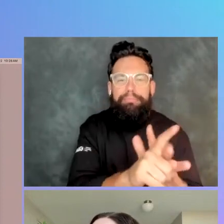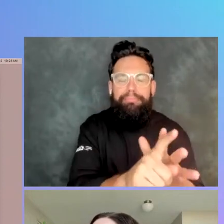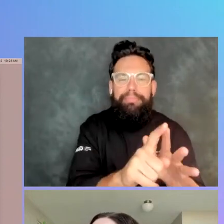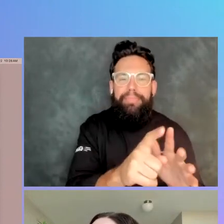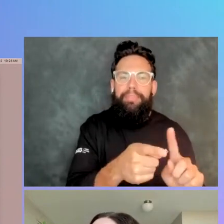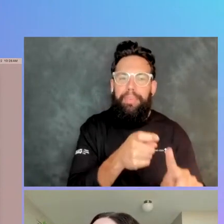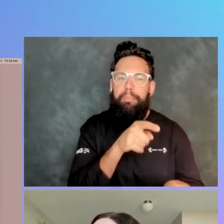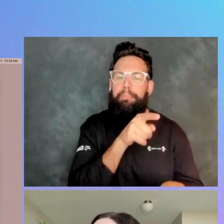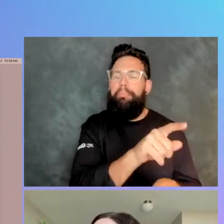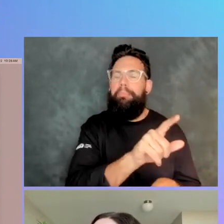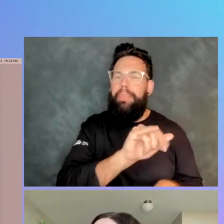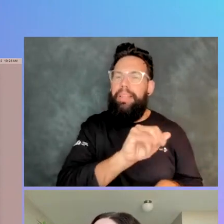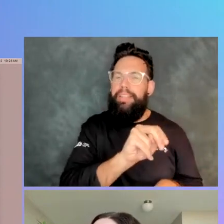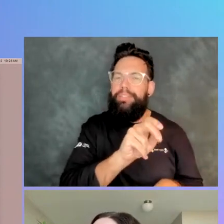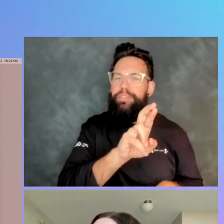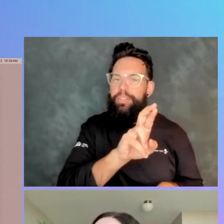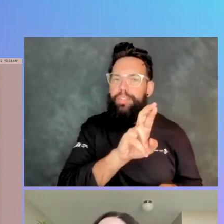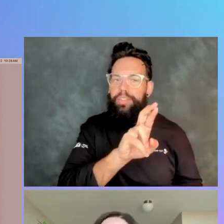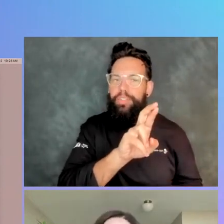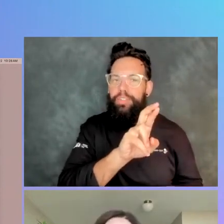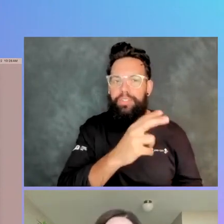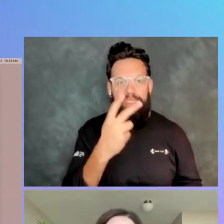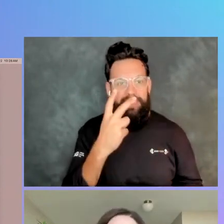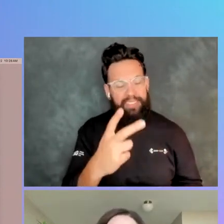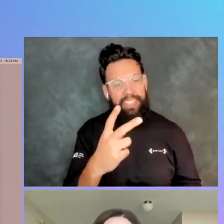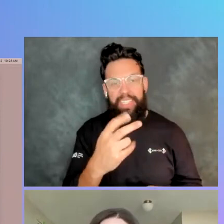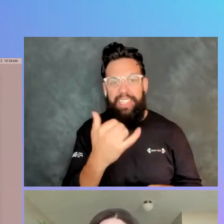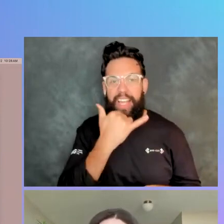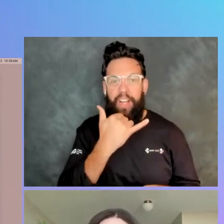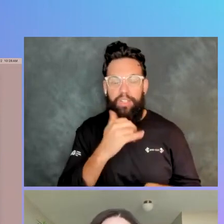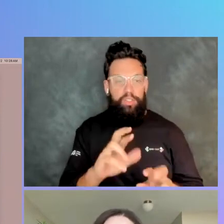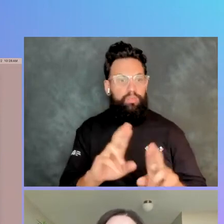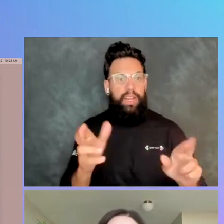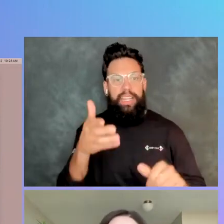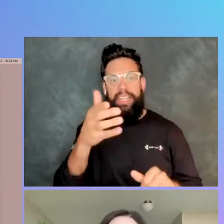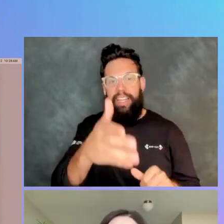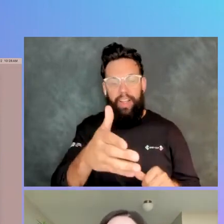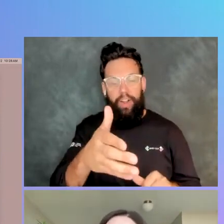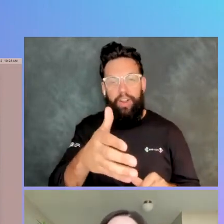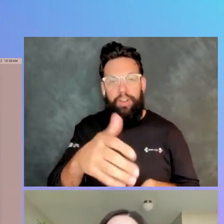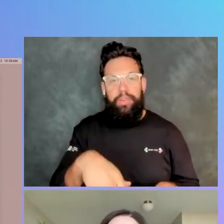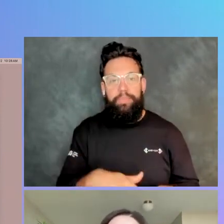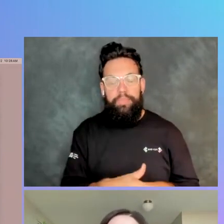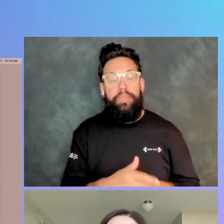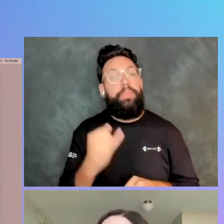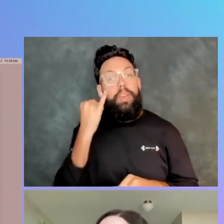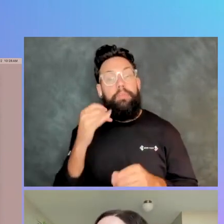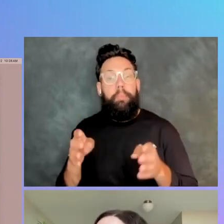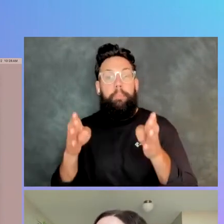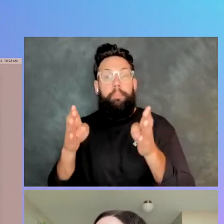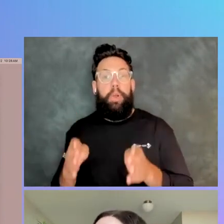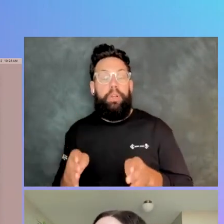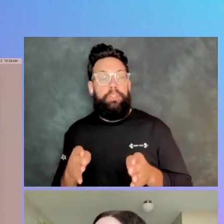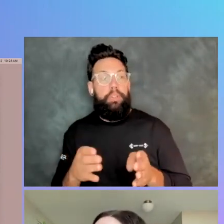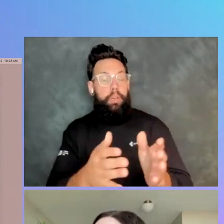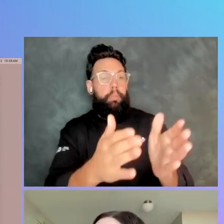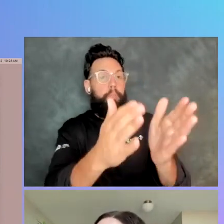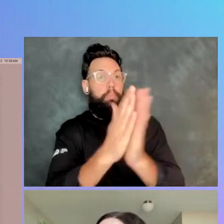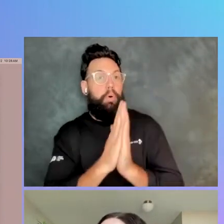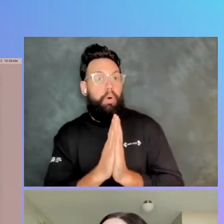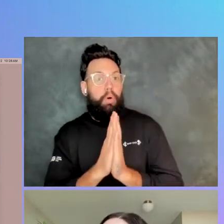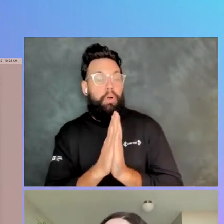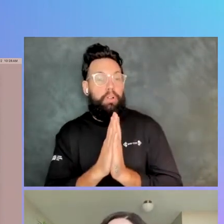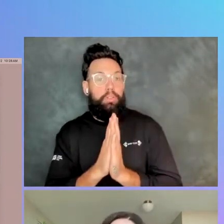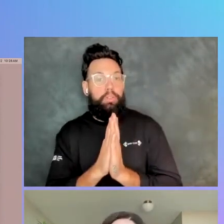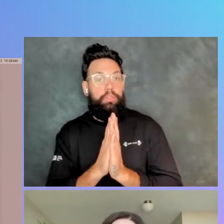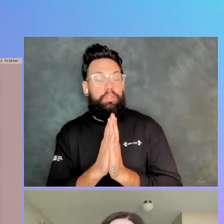at. The linting errors are provided right in line in this pull request. So the pull request reviewer has a really easy way to take a look at